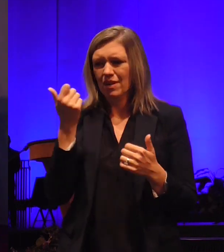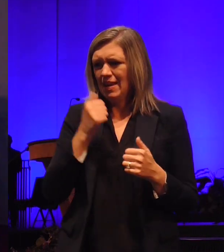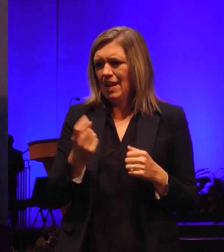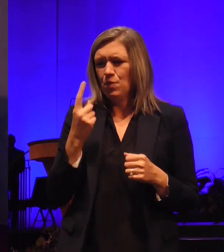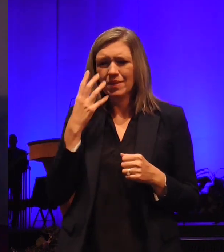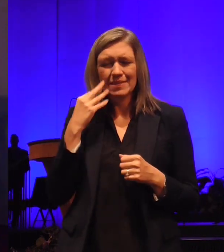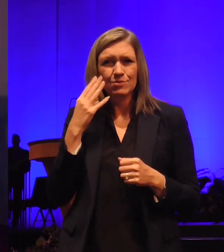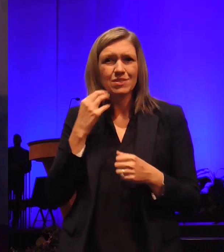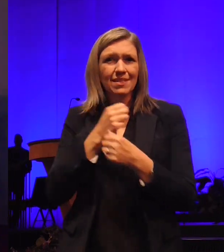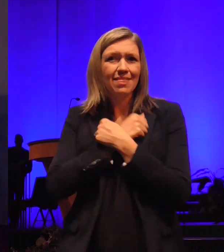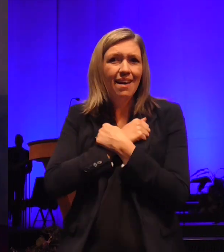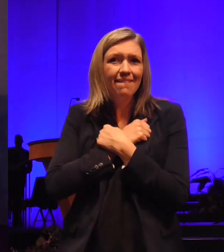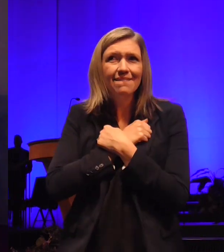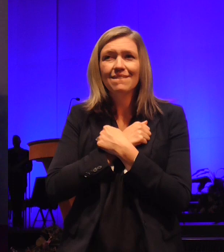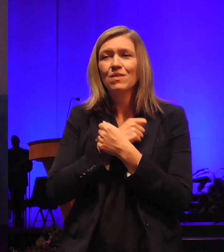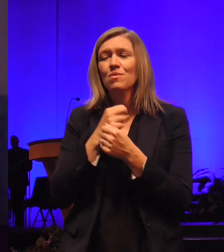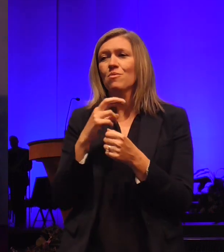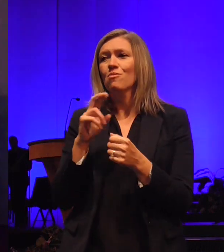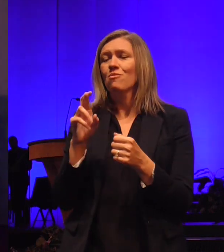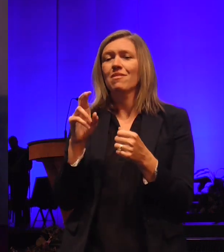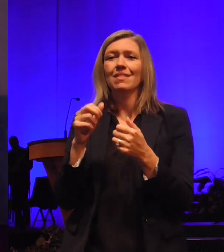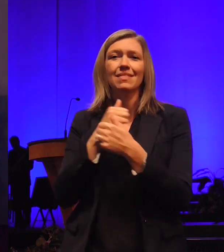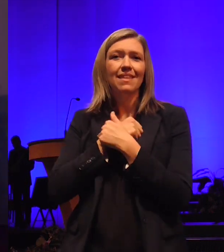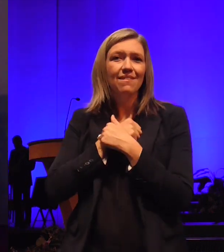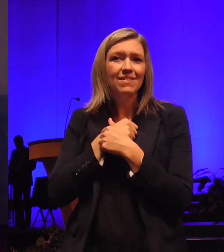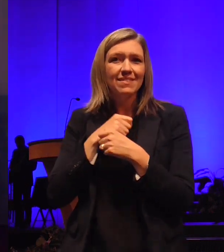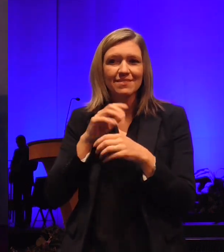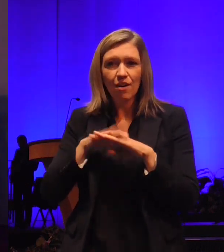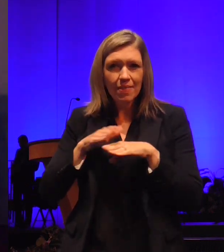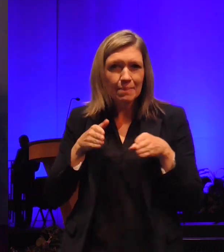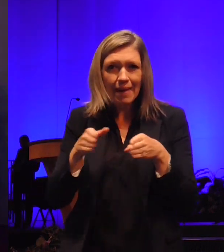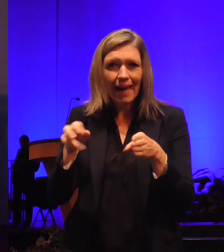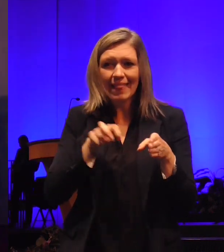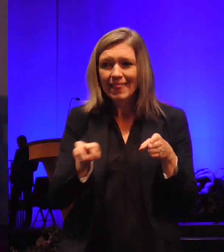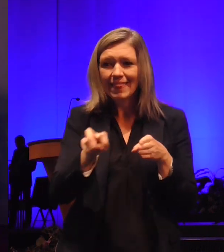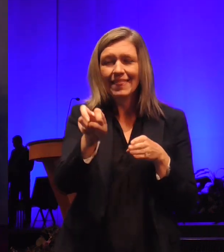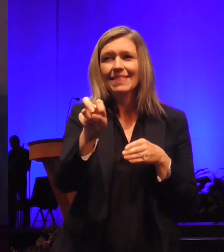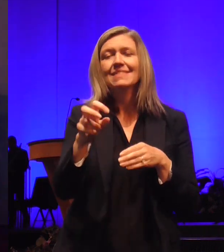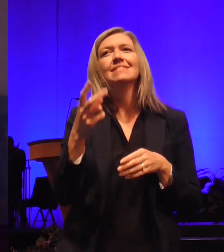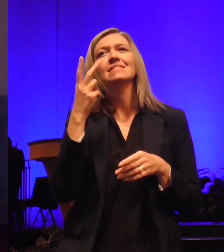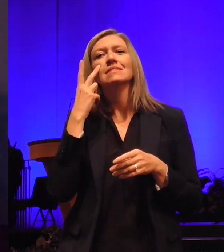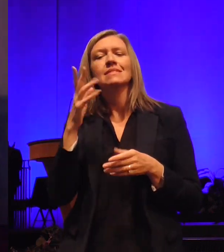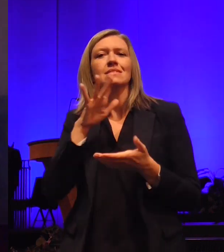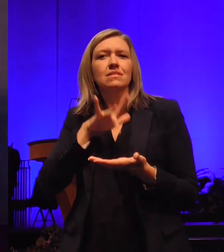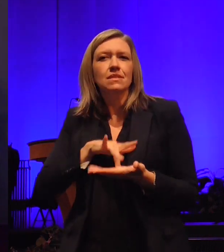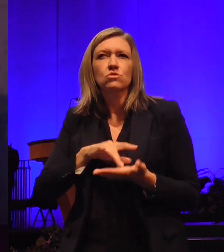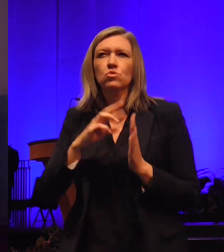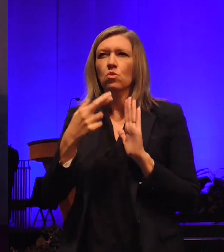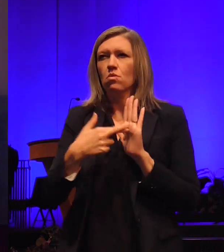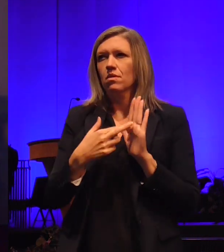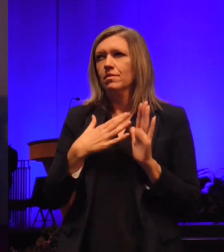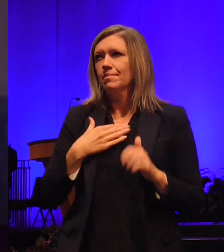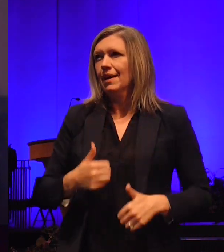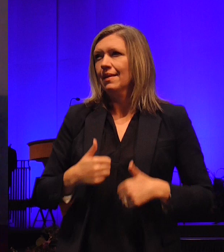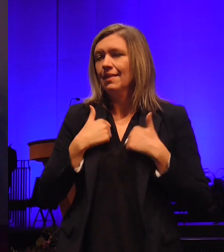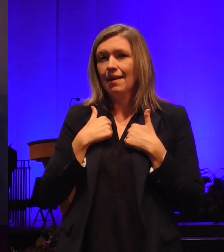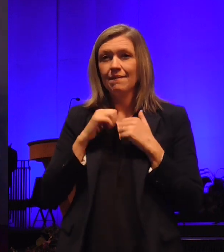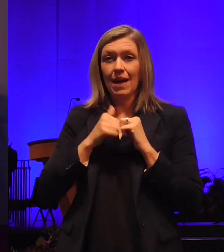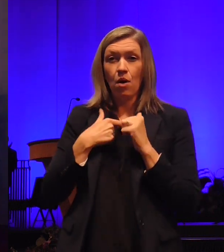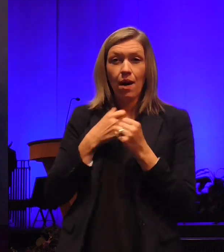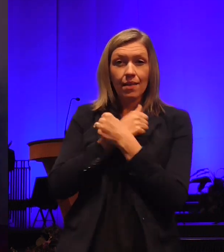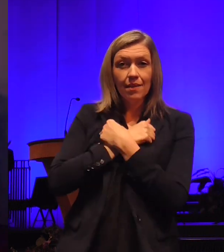us and supported us on our path, to recommit and to see the central role of our life in supporting and loving